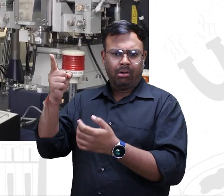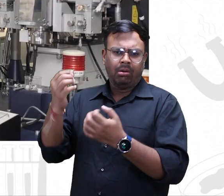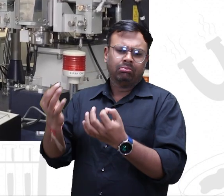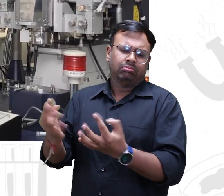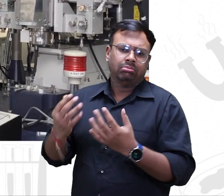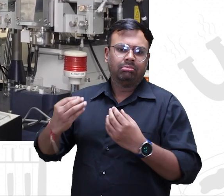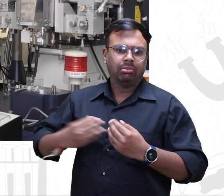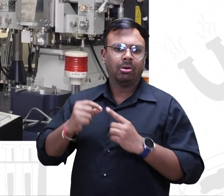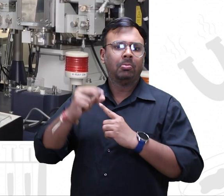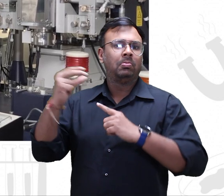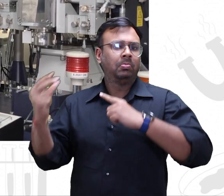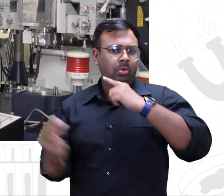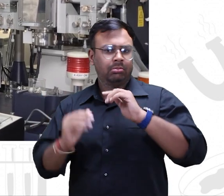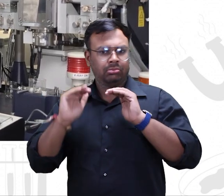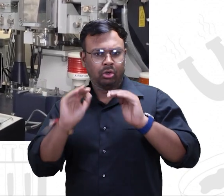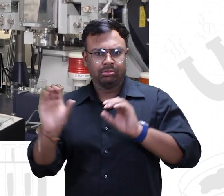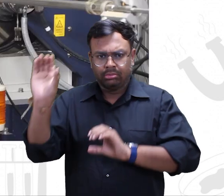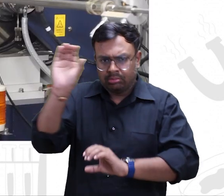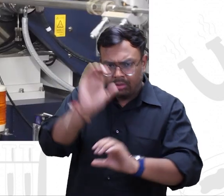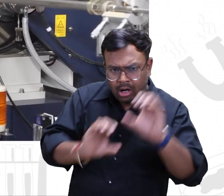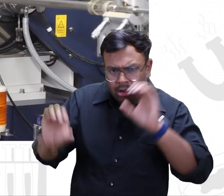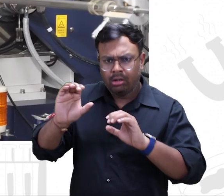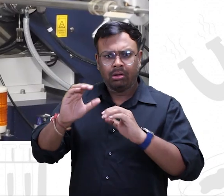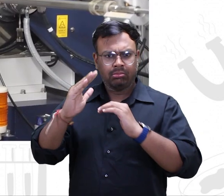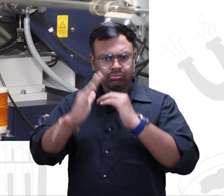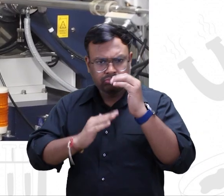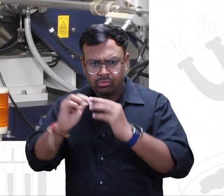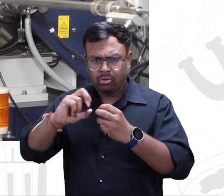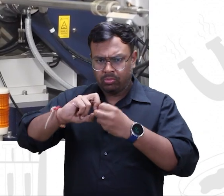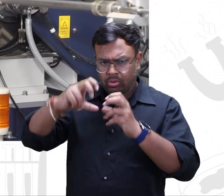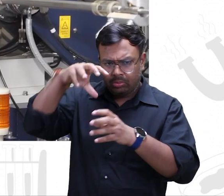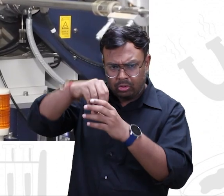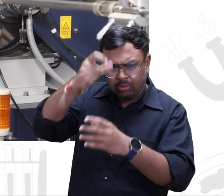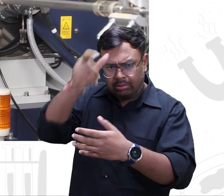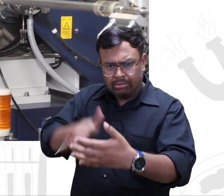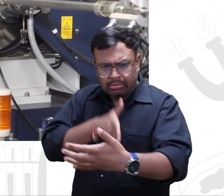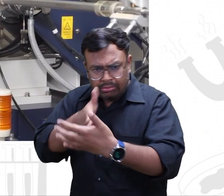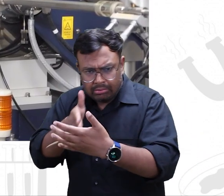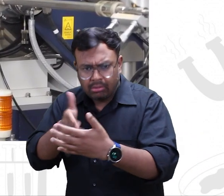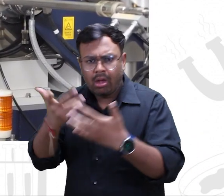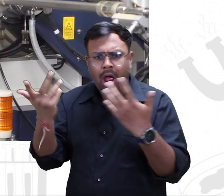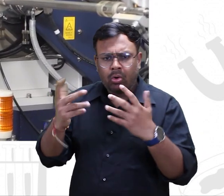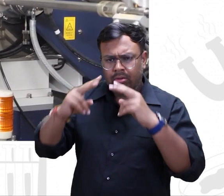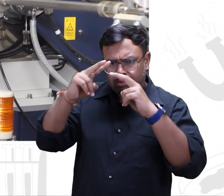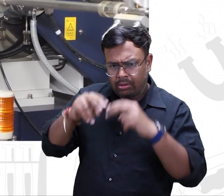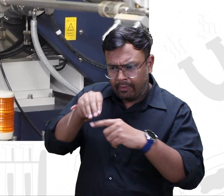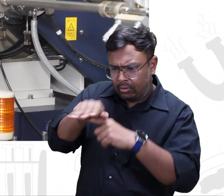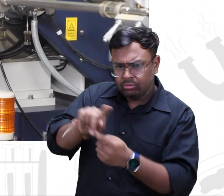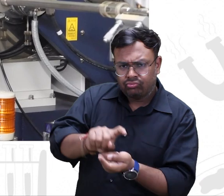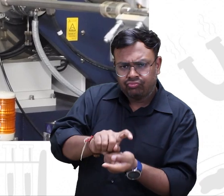who, a physicist by nature, got intrigued by chemistry problem involving chirality and its nuances